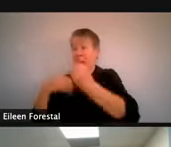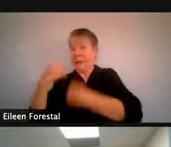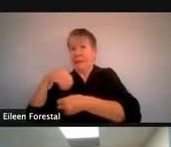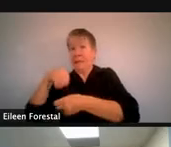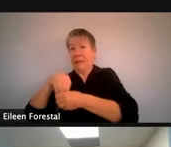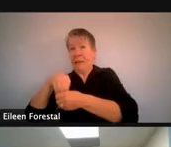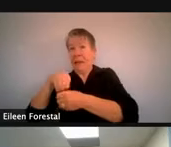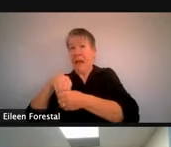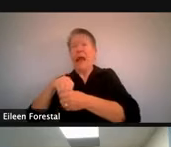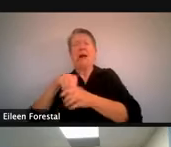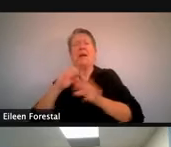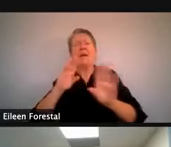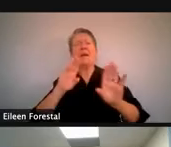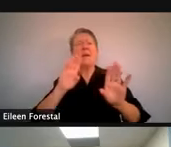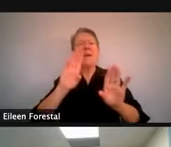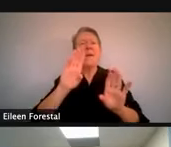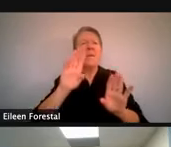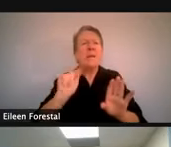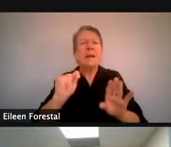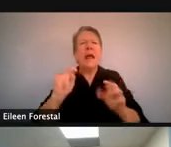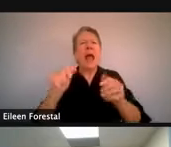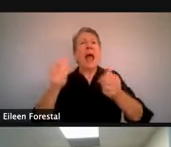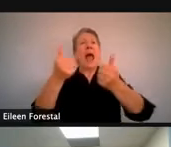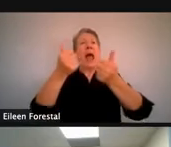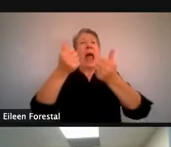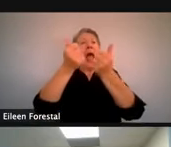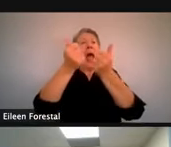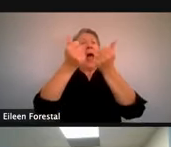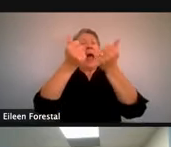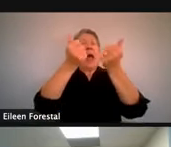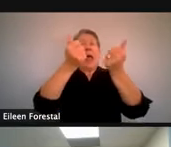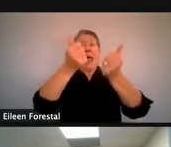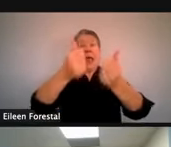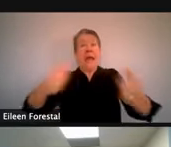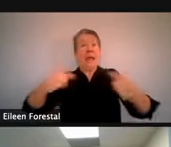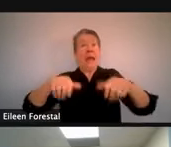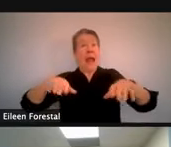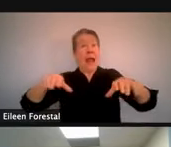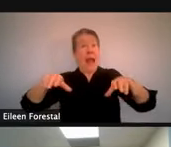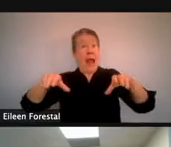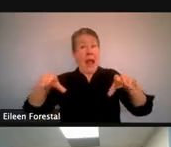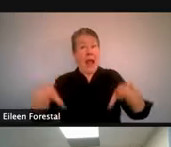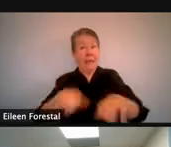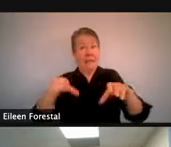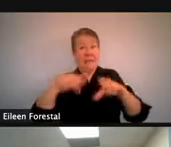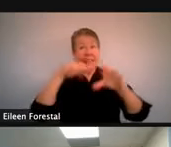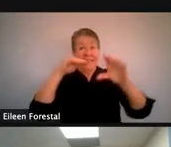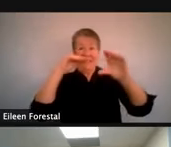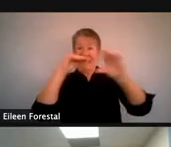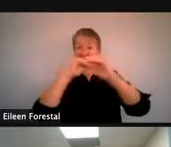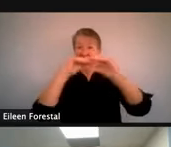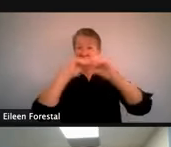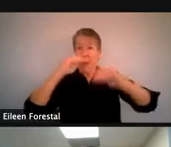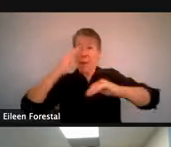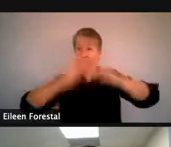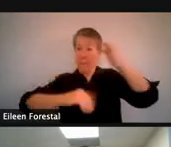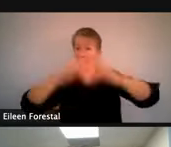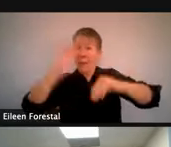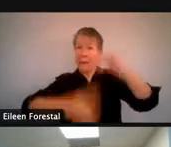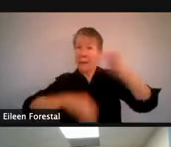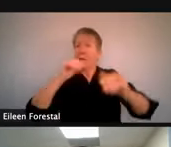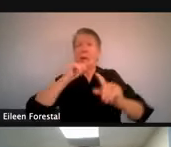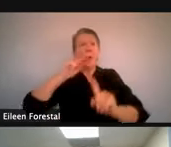applying to any indoor activities. Nationally, this is not New Jersey, but nationally, studies and research being done when they